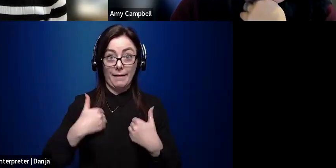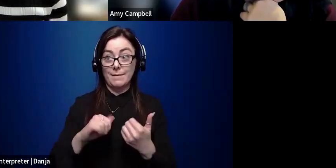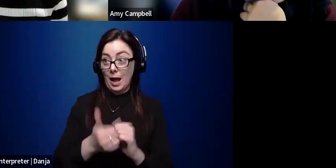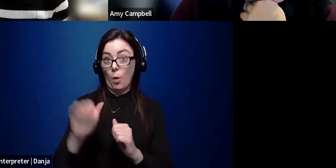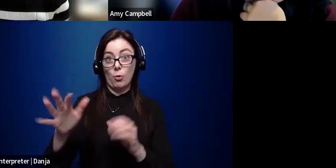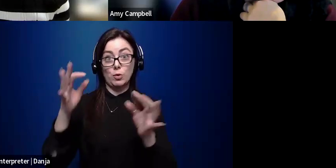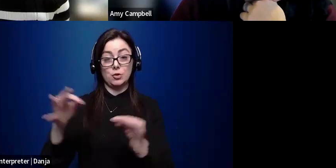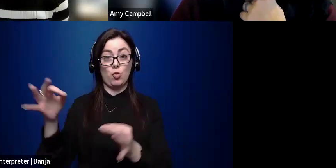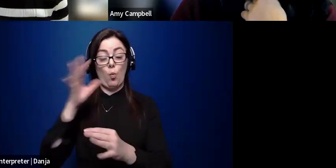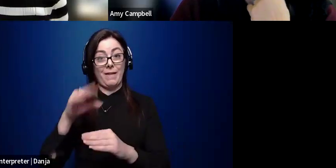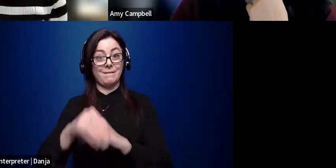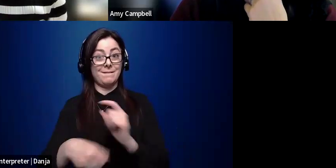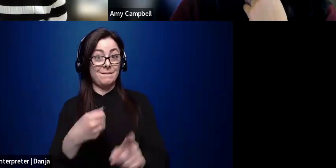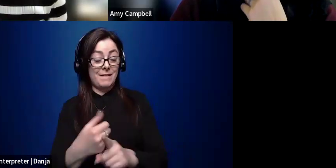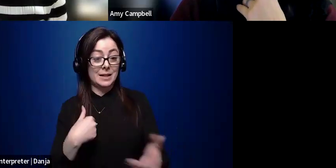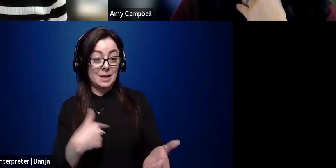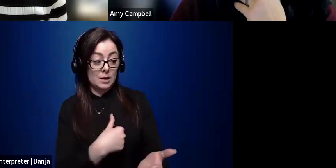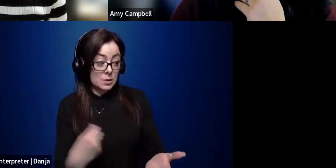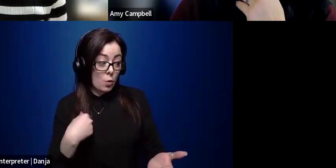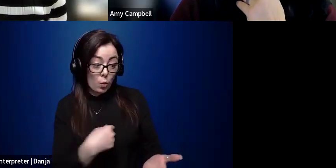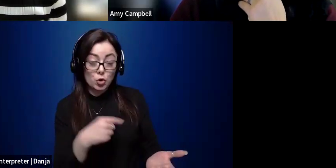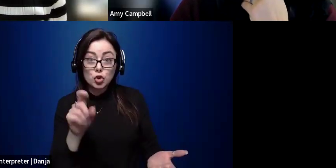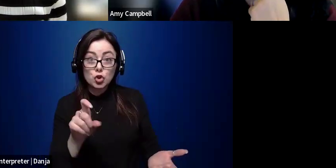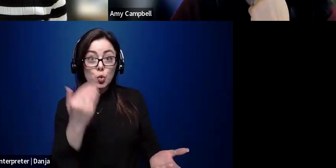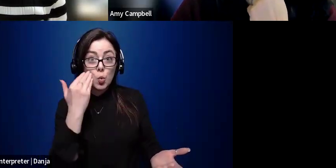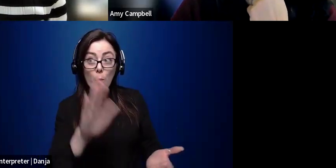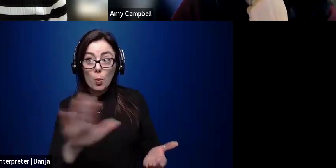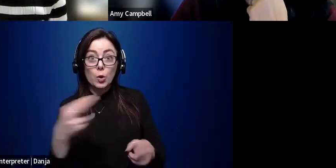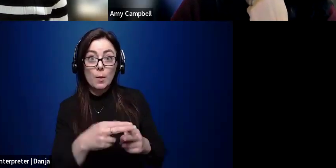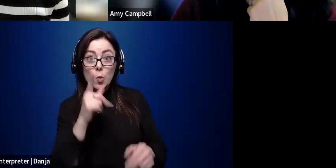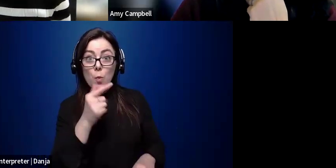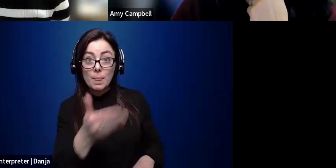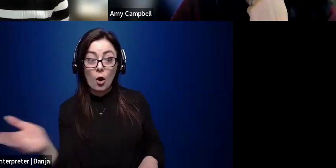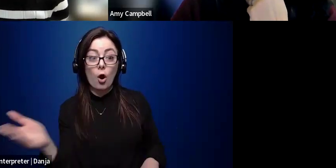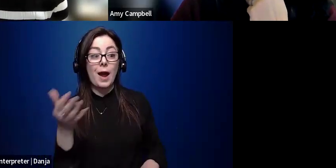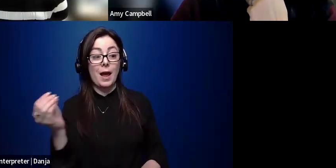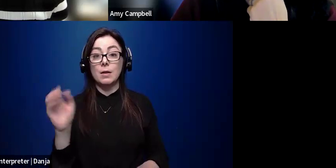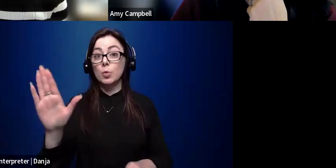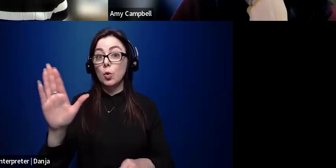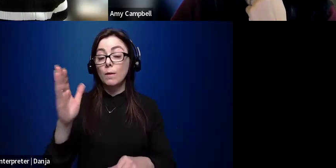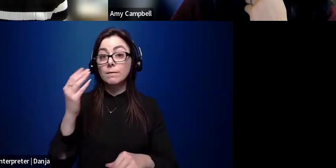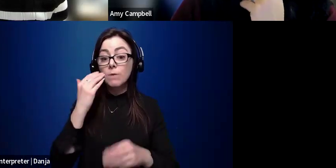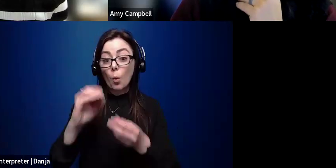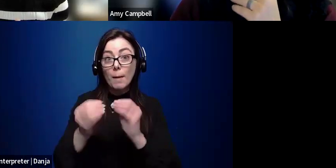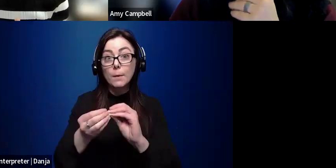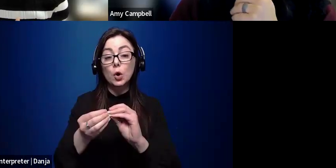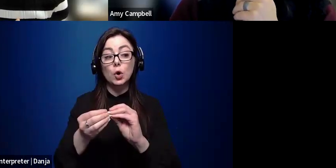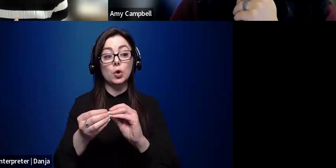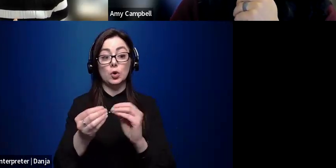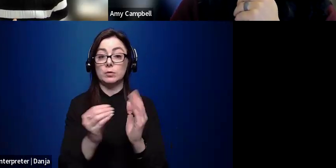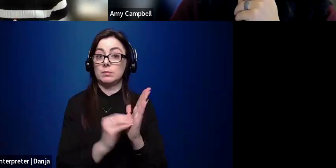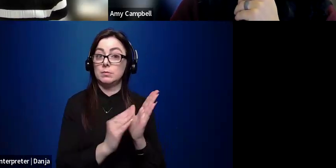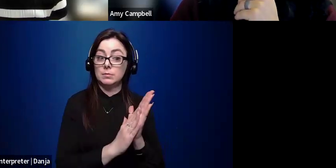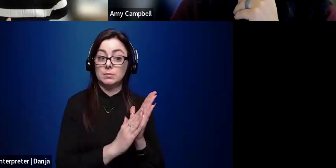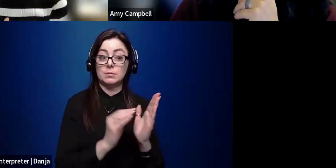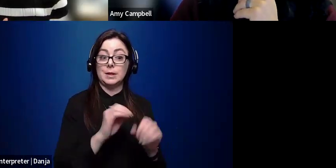At the very least, we should know their names, and also put their phone numbers in your books and in your phones and